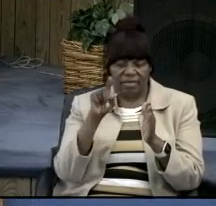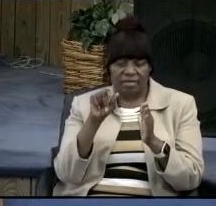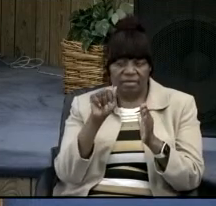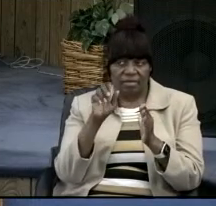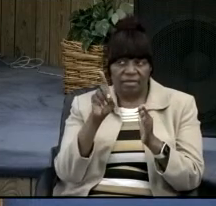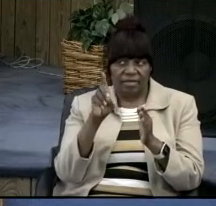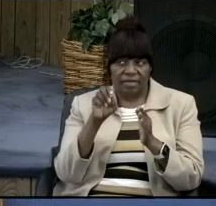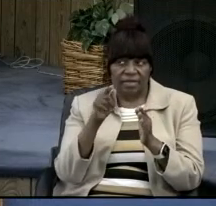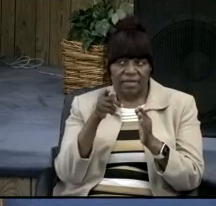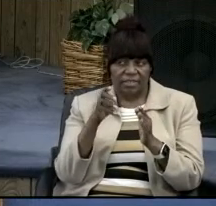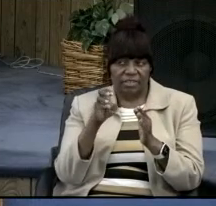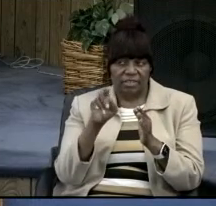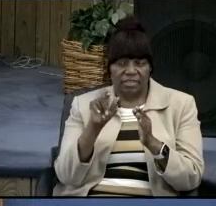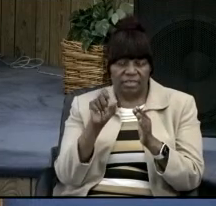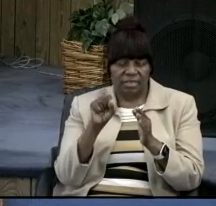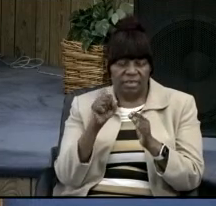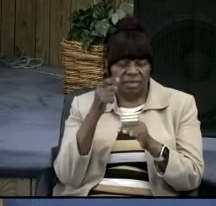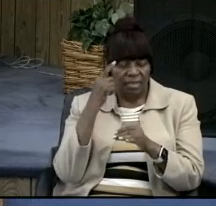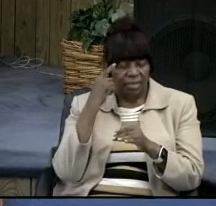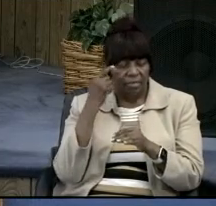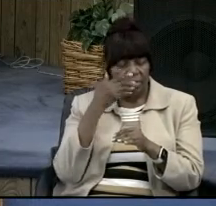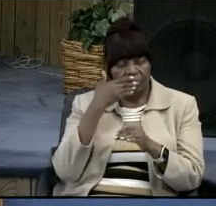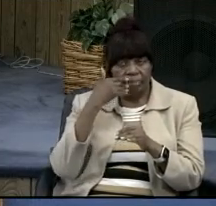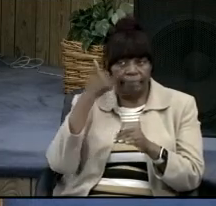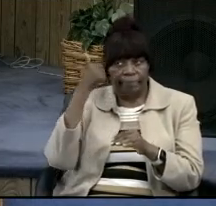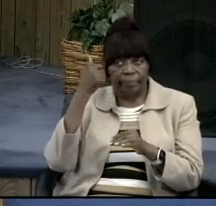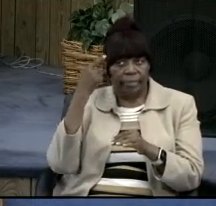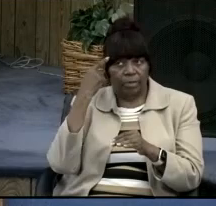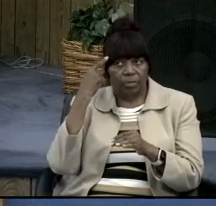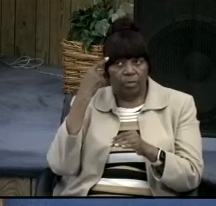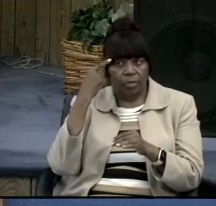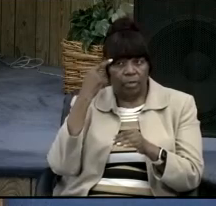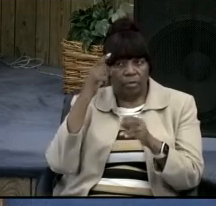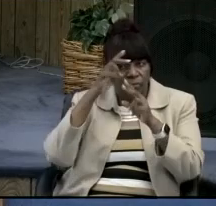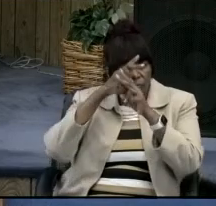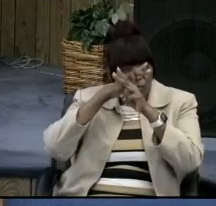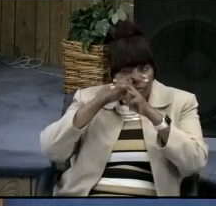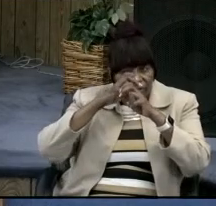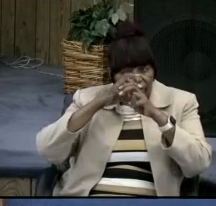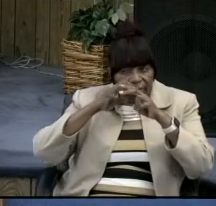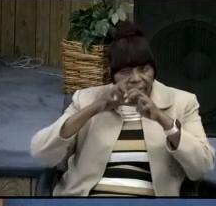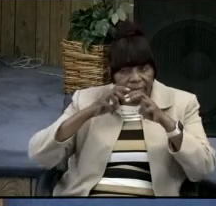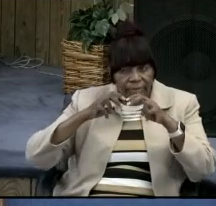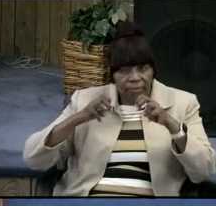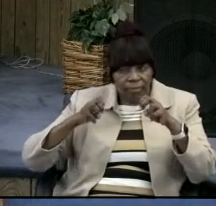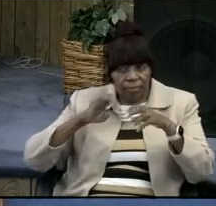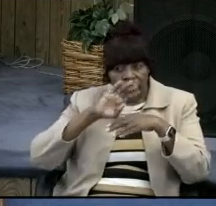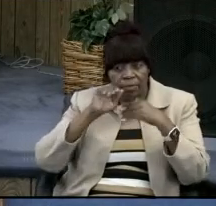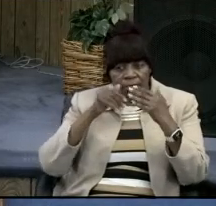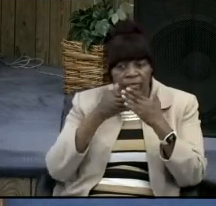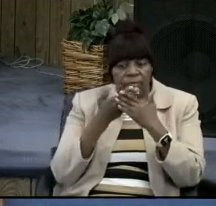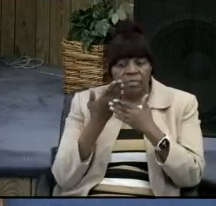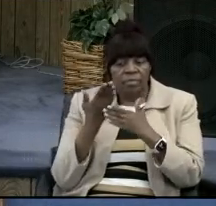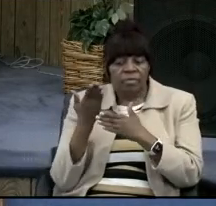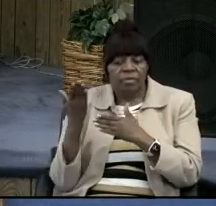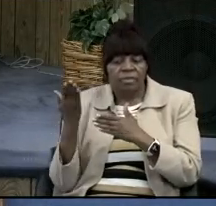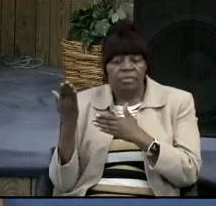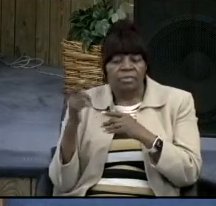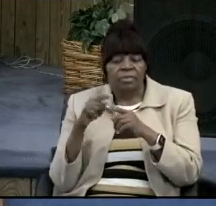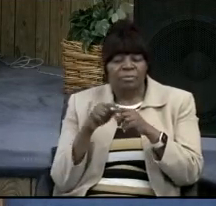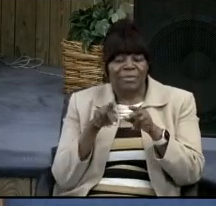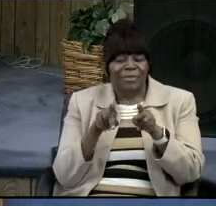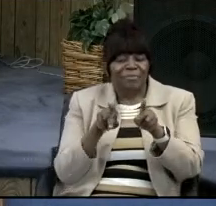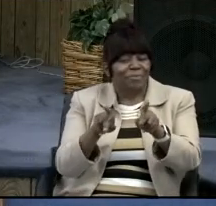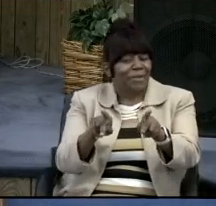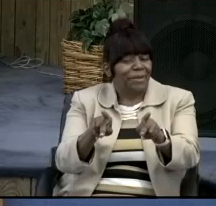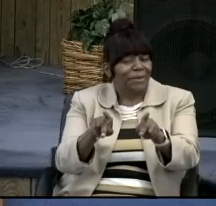we're self-sufficient. We start to think we can figure everything out. But the real path to